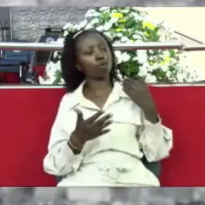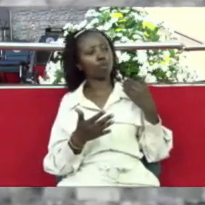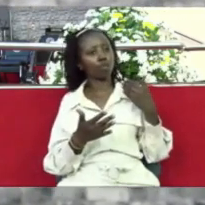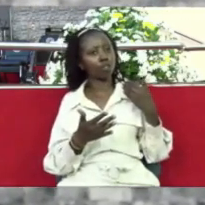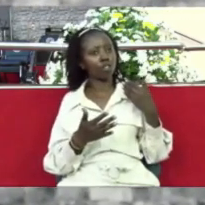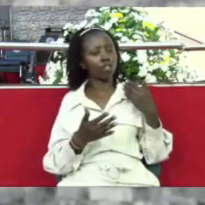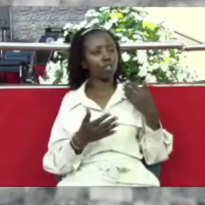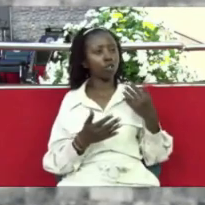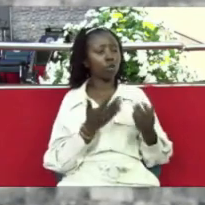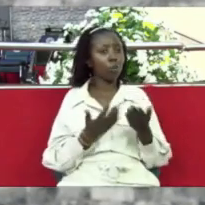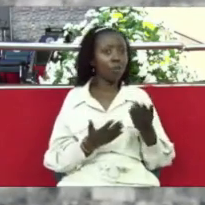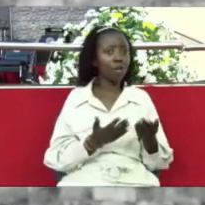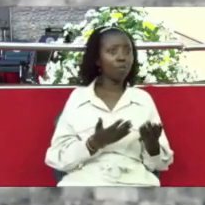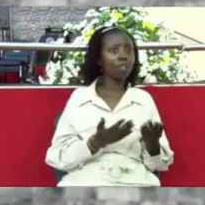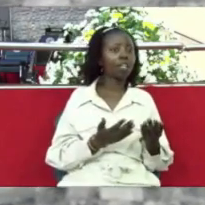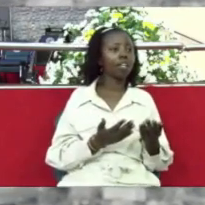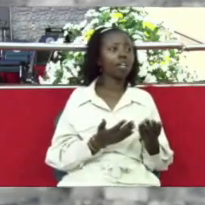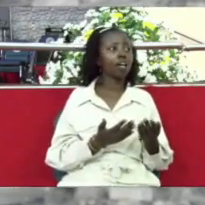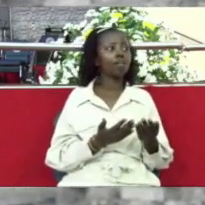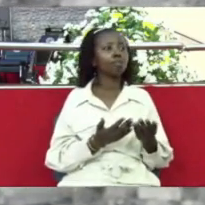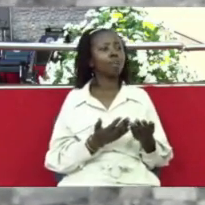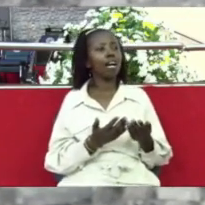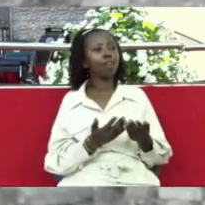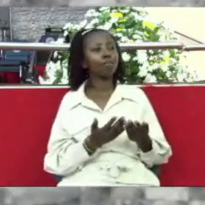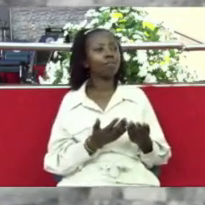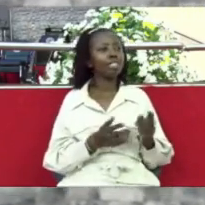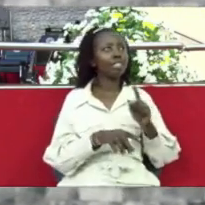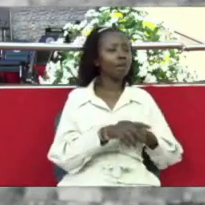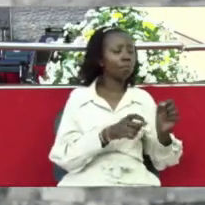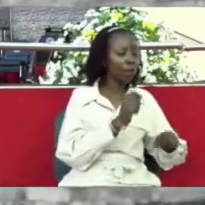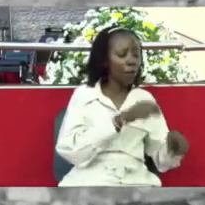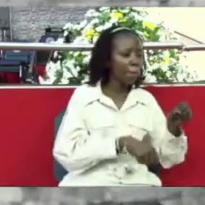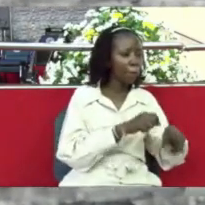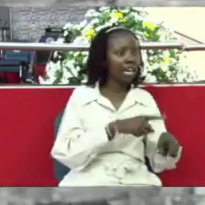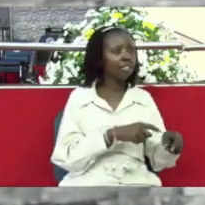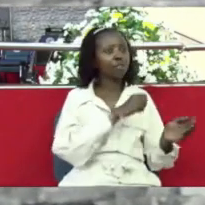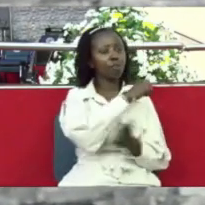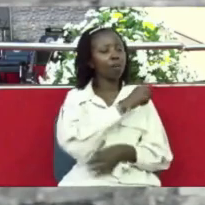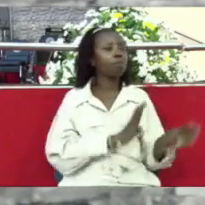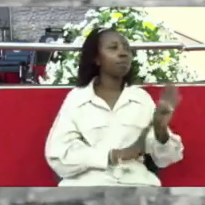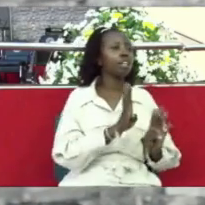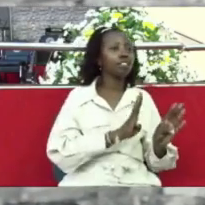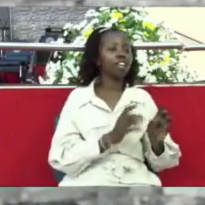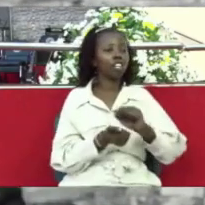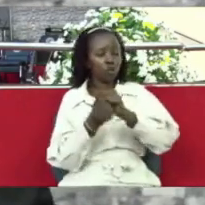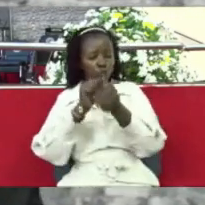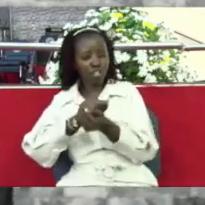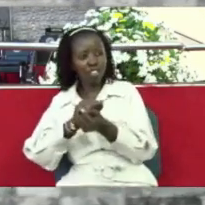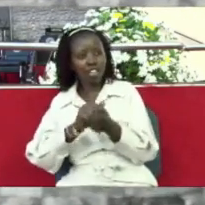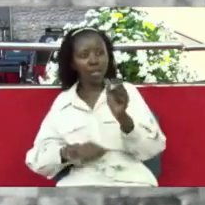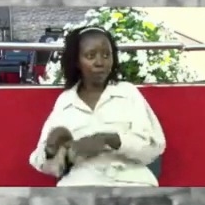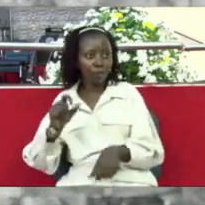Instead of sowing strife, badala ya kupanda mavurutano, you sow love. Unapanda